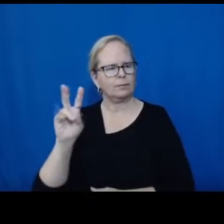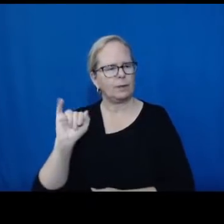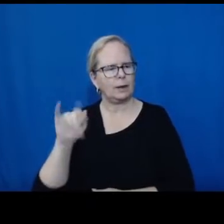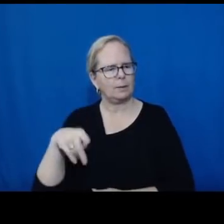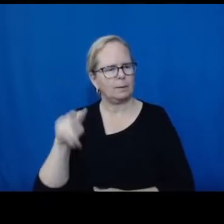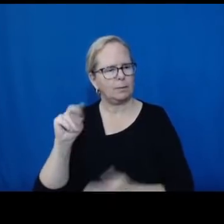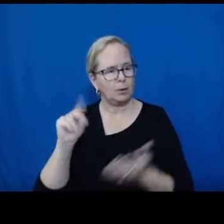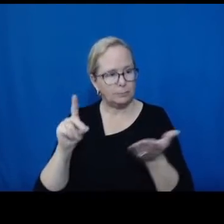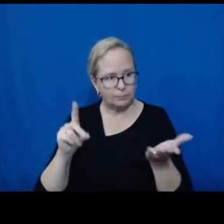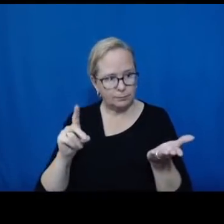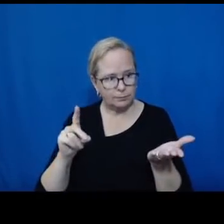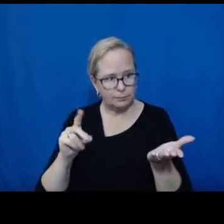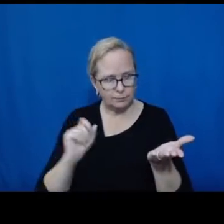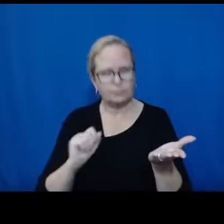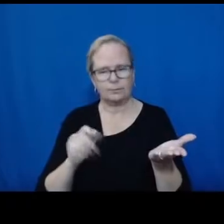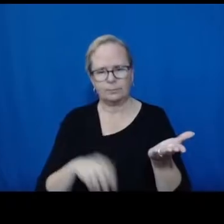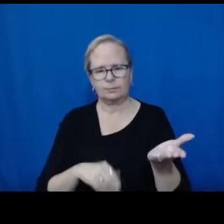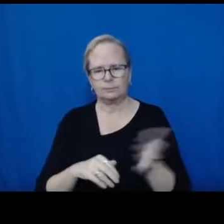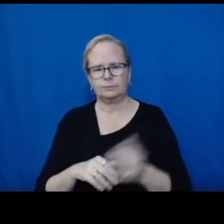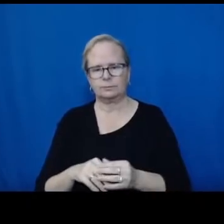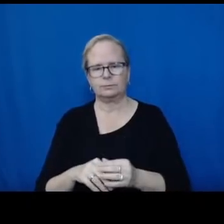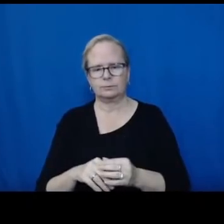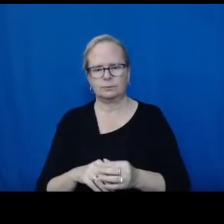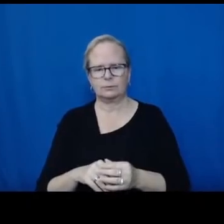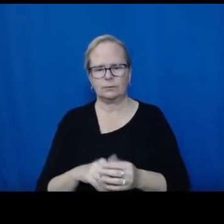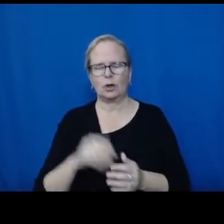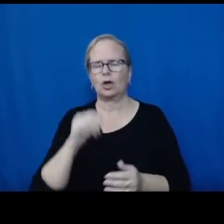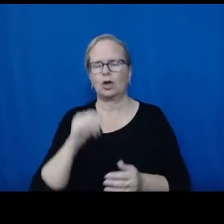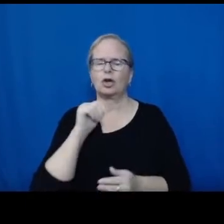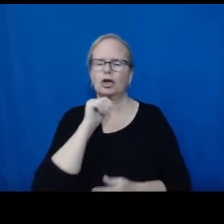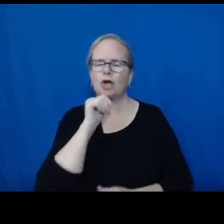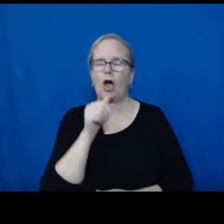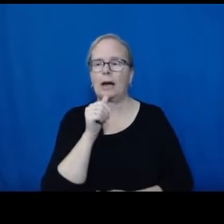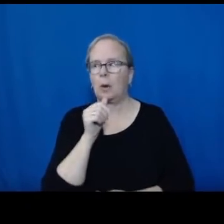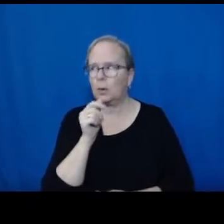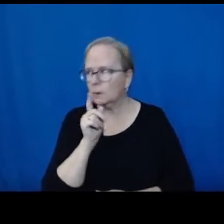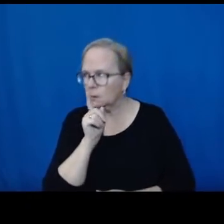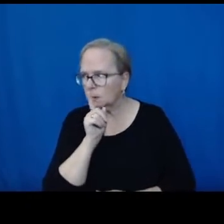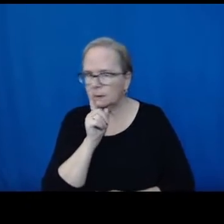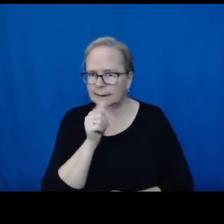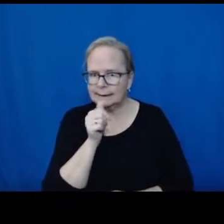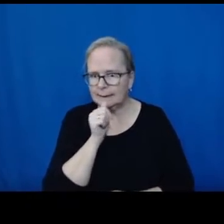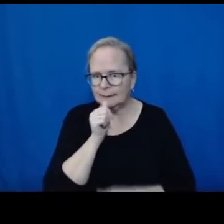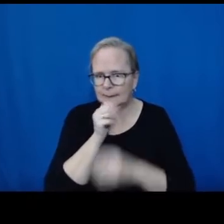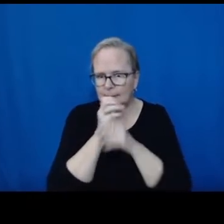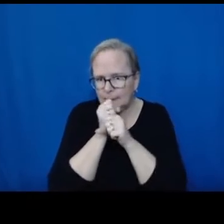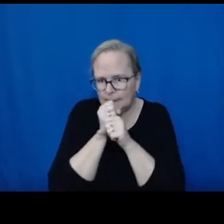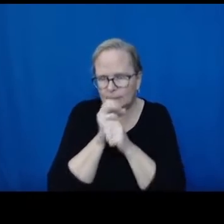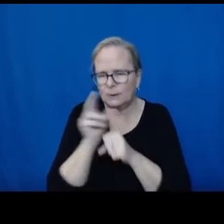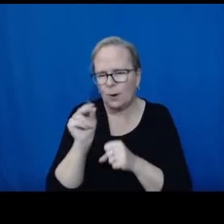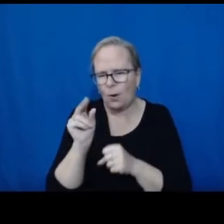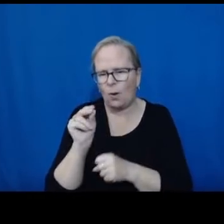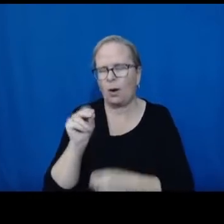think it's not a secret that the rural areas have the highest levels